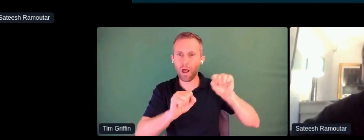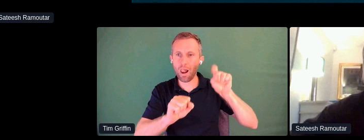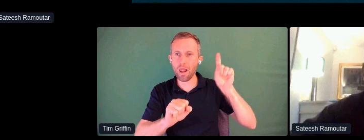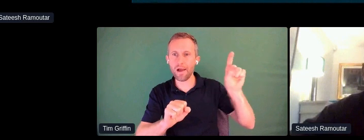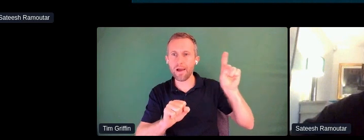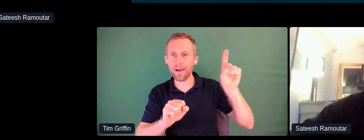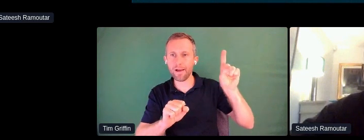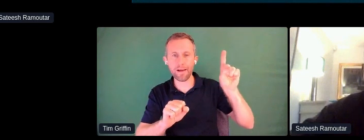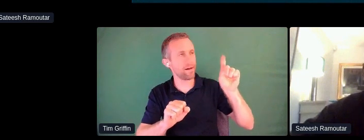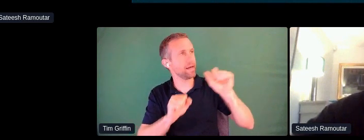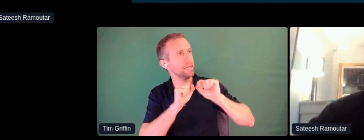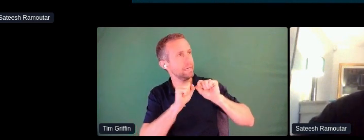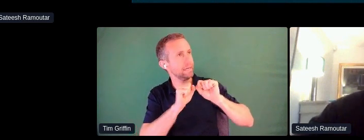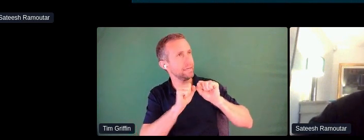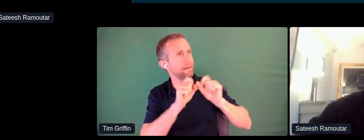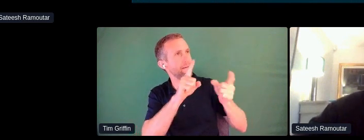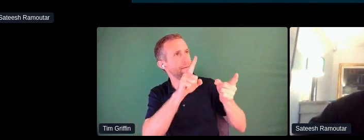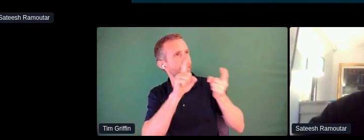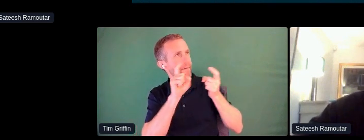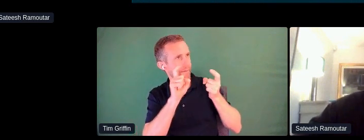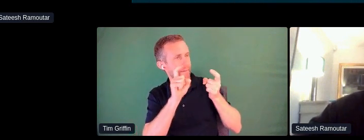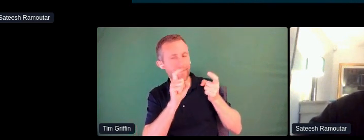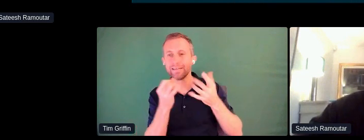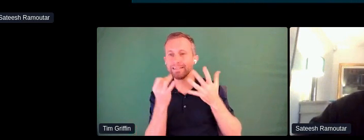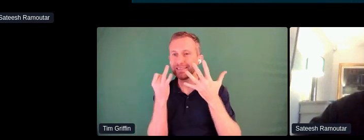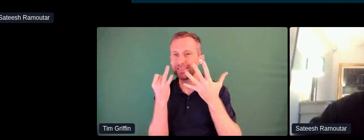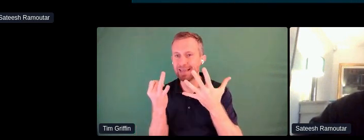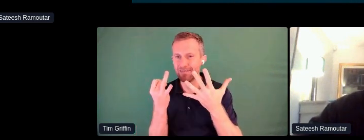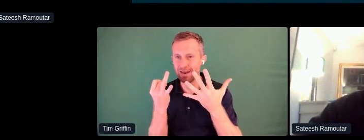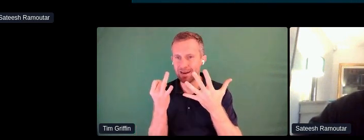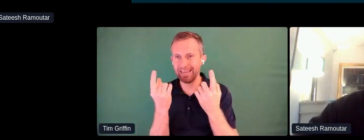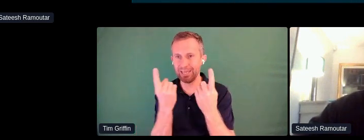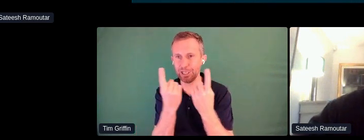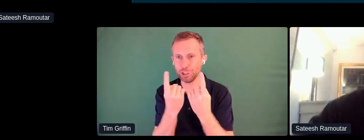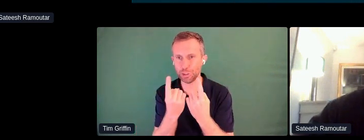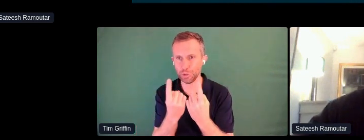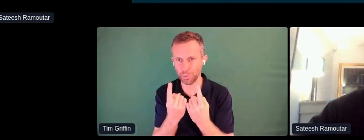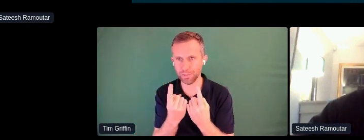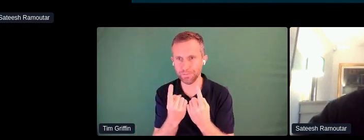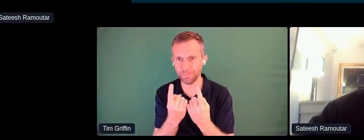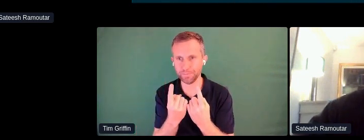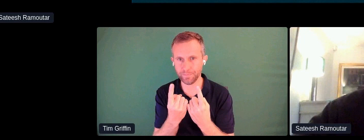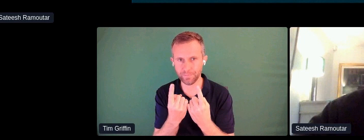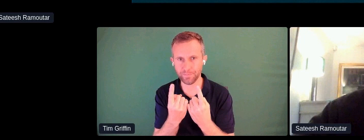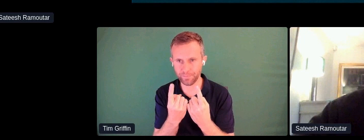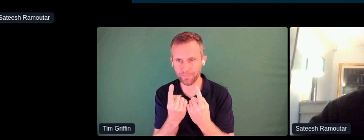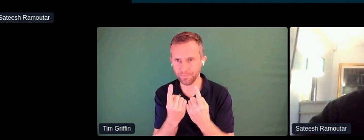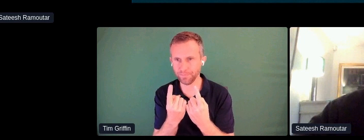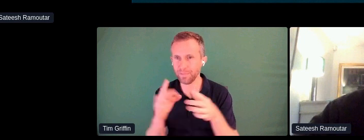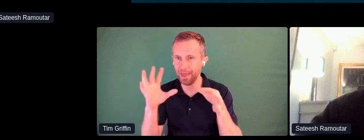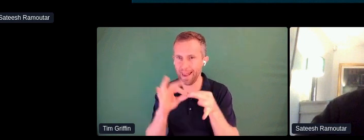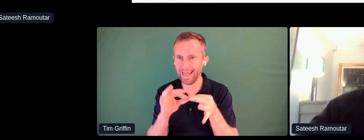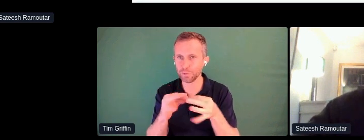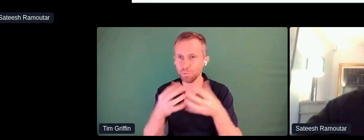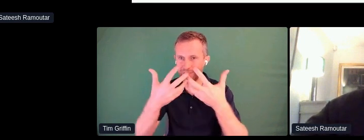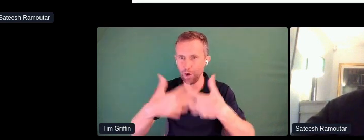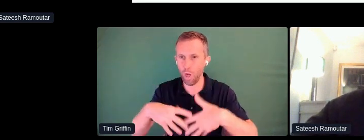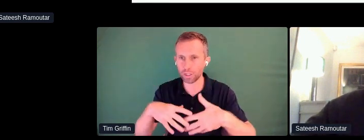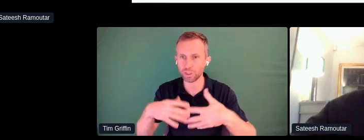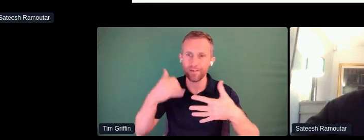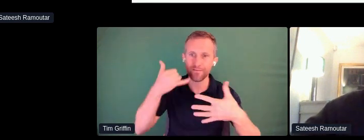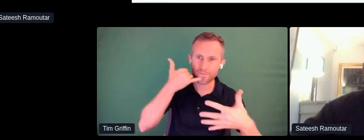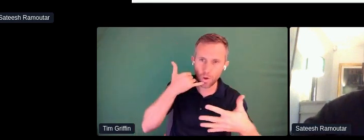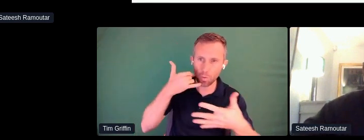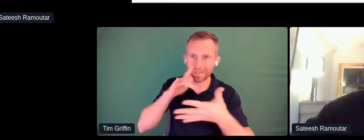older person. So these are 7 issues that people can have using their smartphones and tablets. And it's